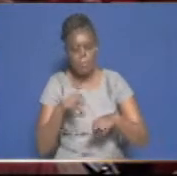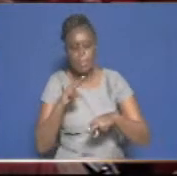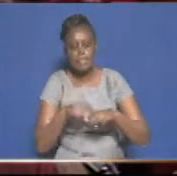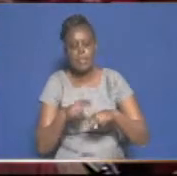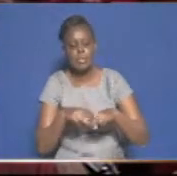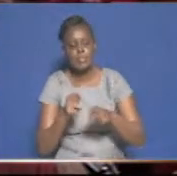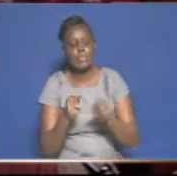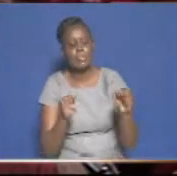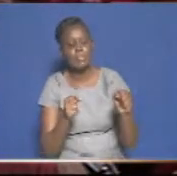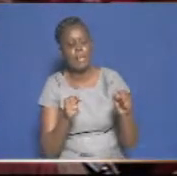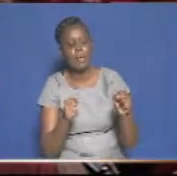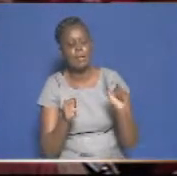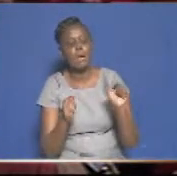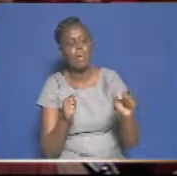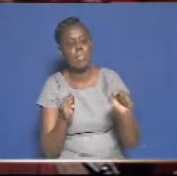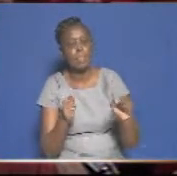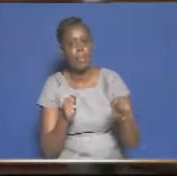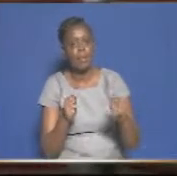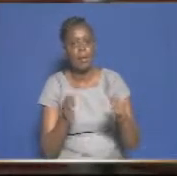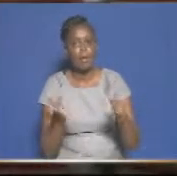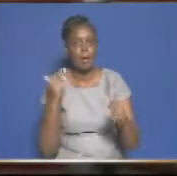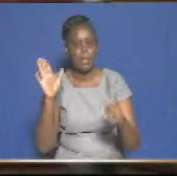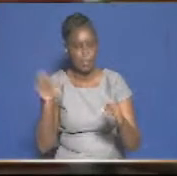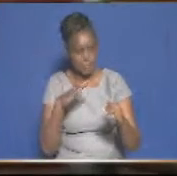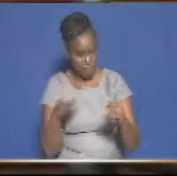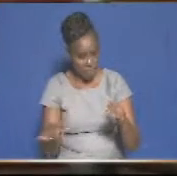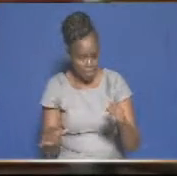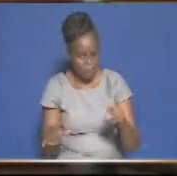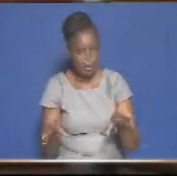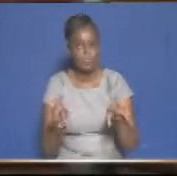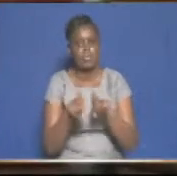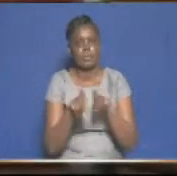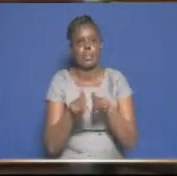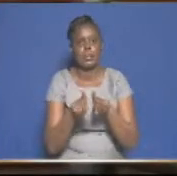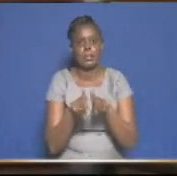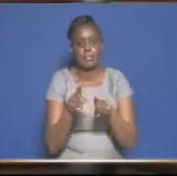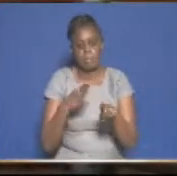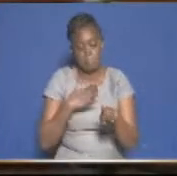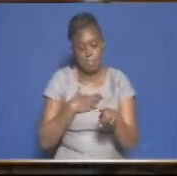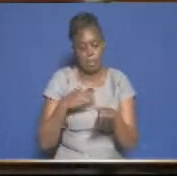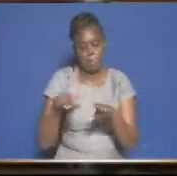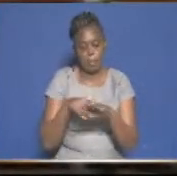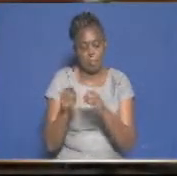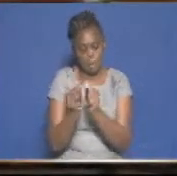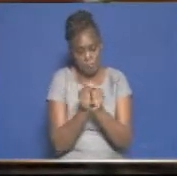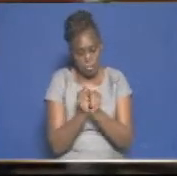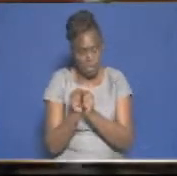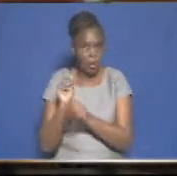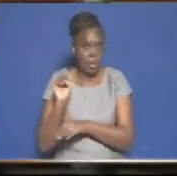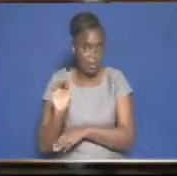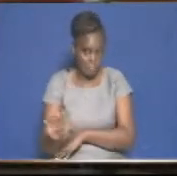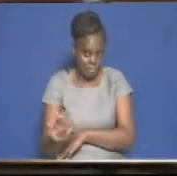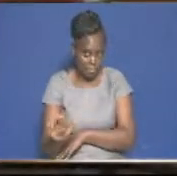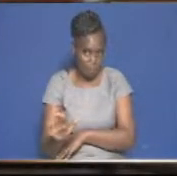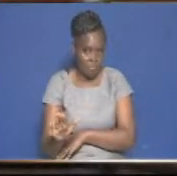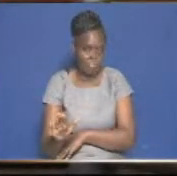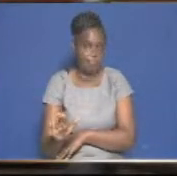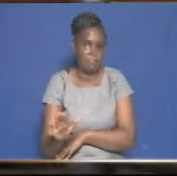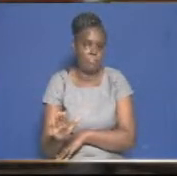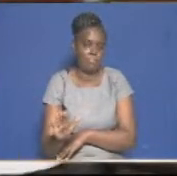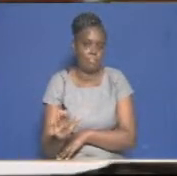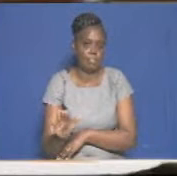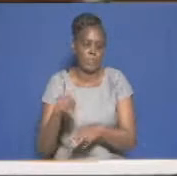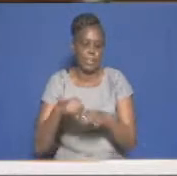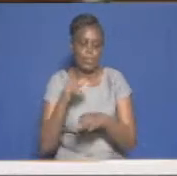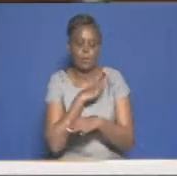in the last parliament, and I was also a member with him in the